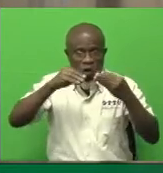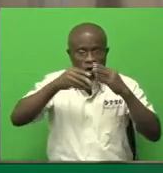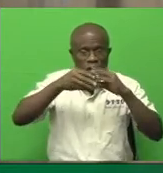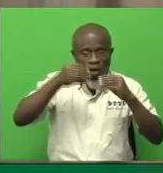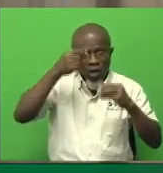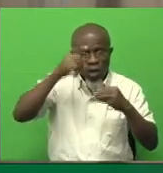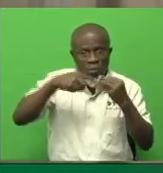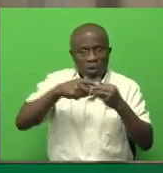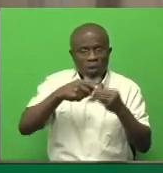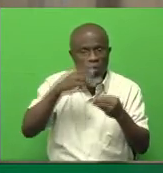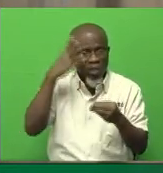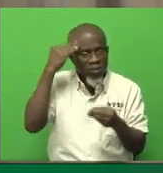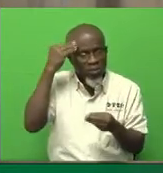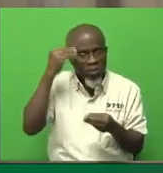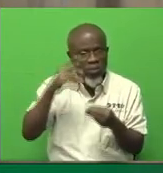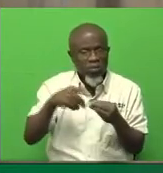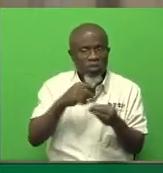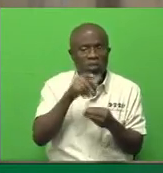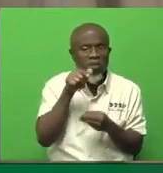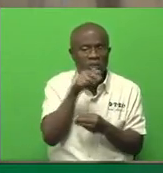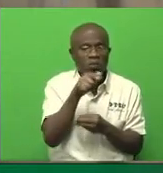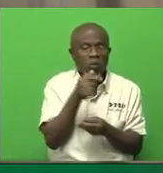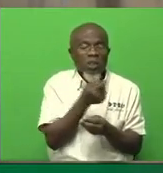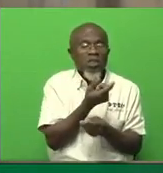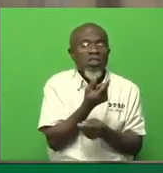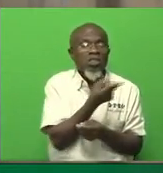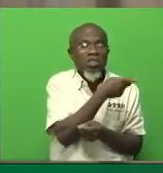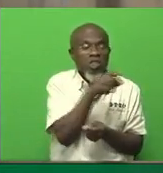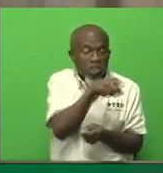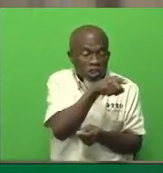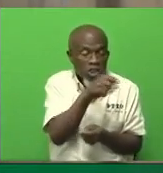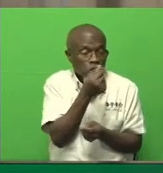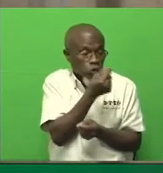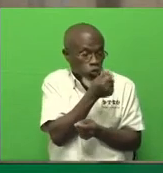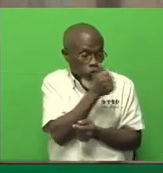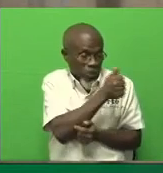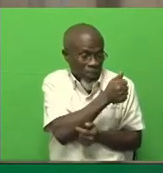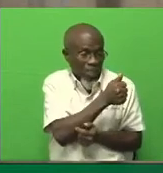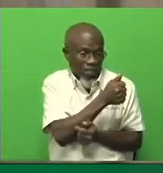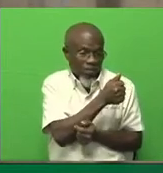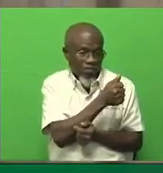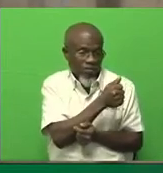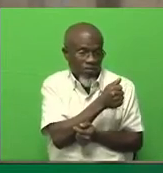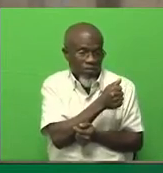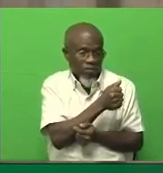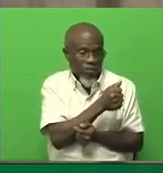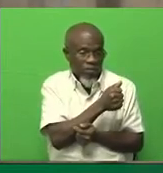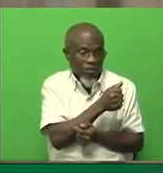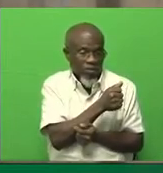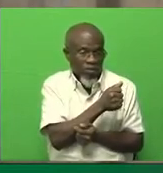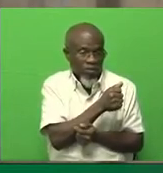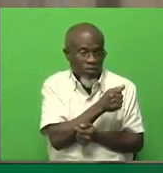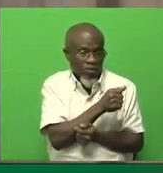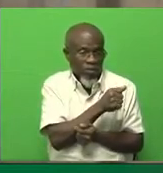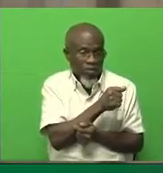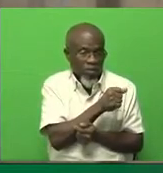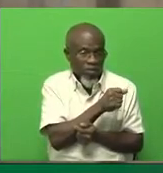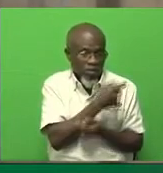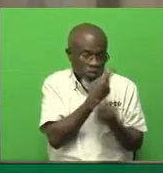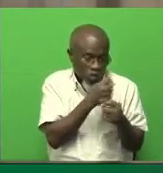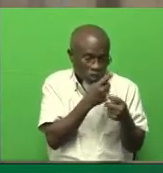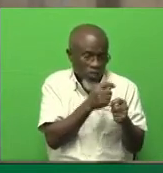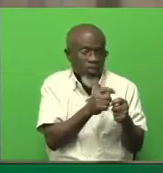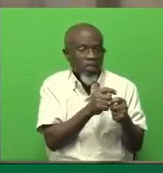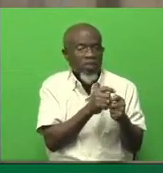to education and the sacrifices that they may have had to me not the responsibility